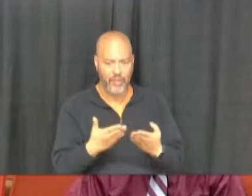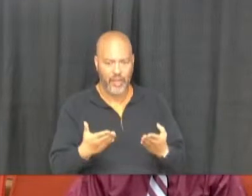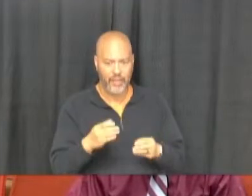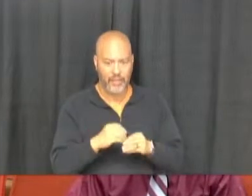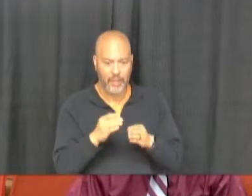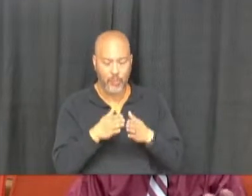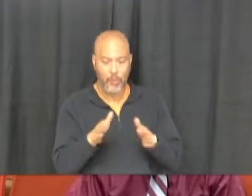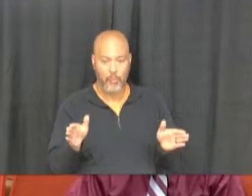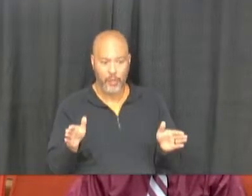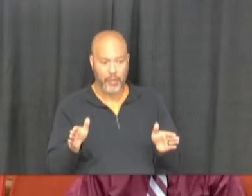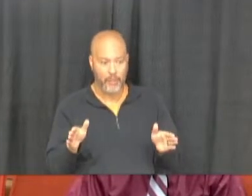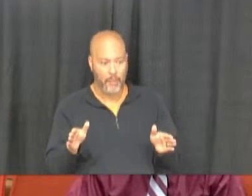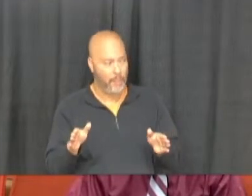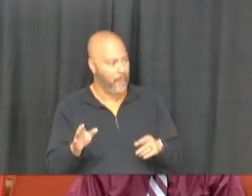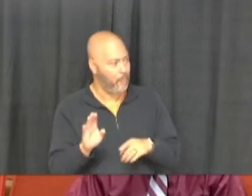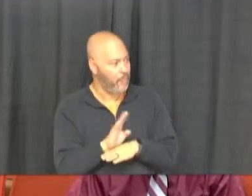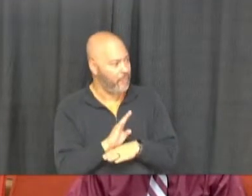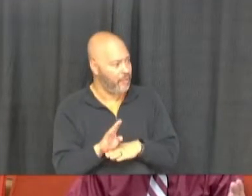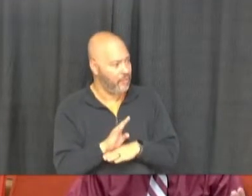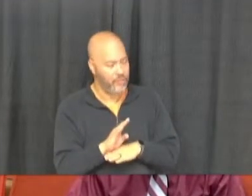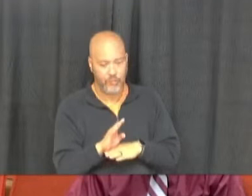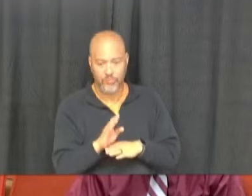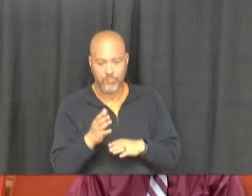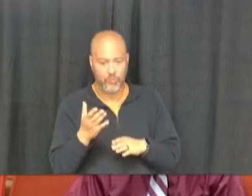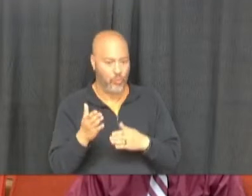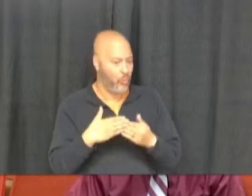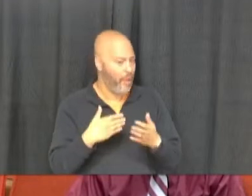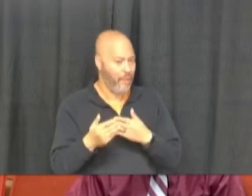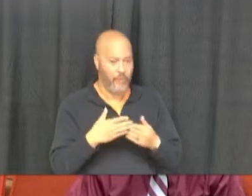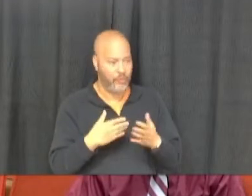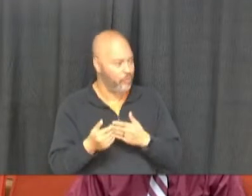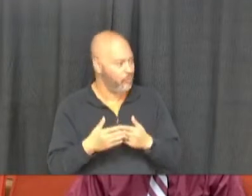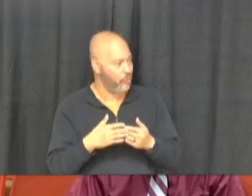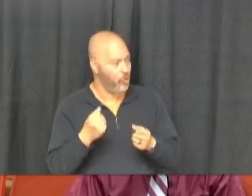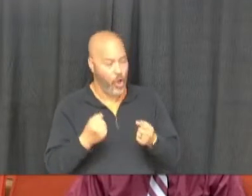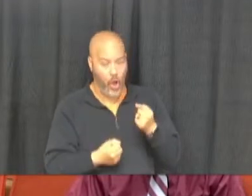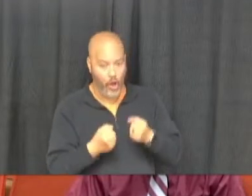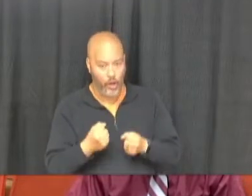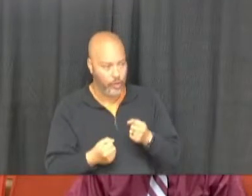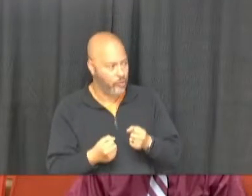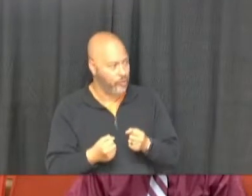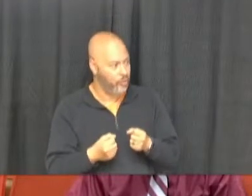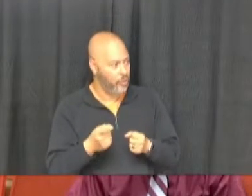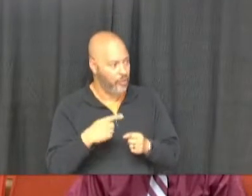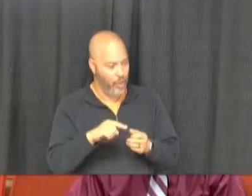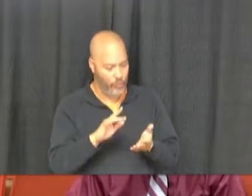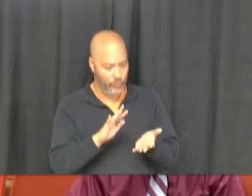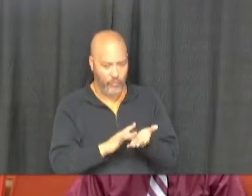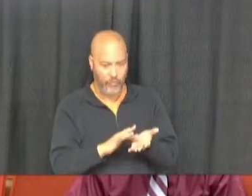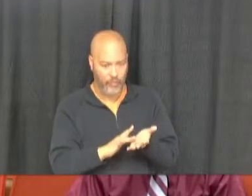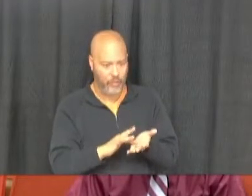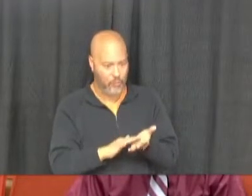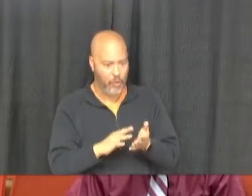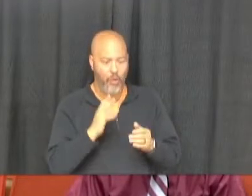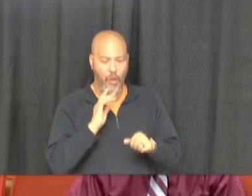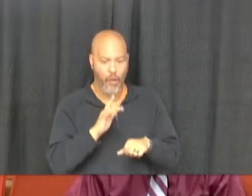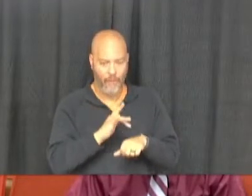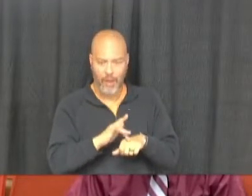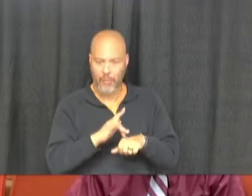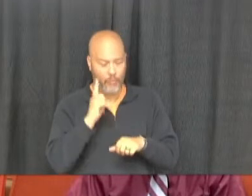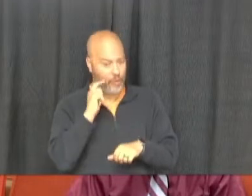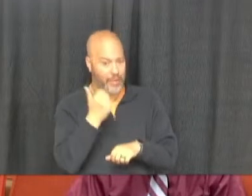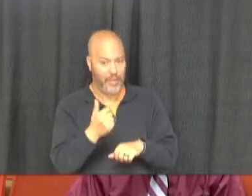the public, commercial buildings, wherever, cars, those fingerprints are available